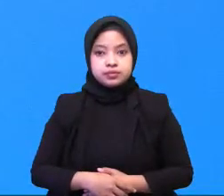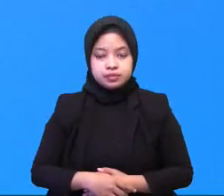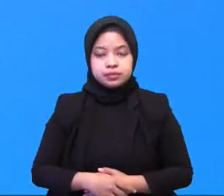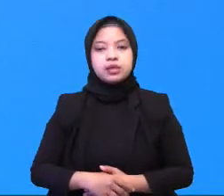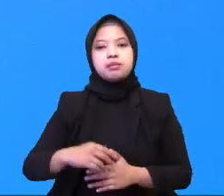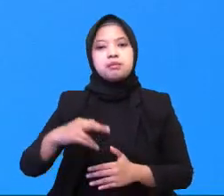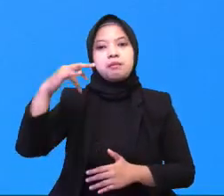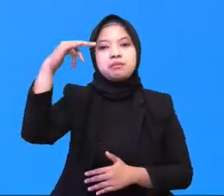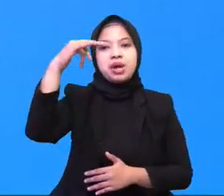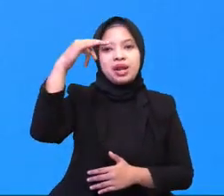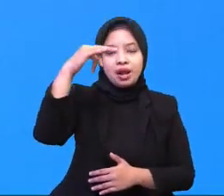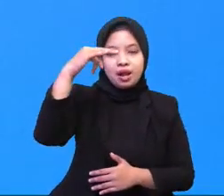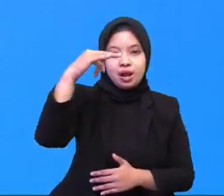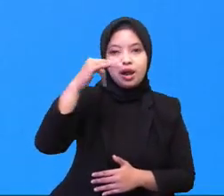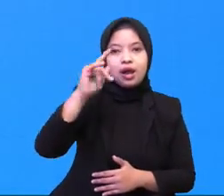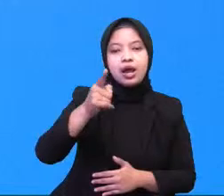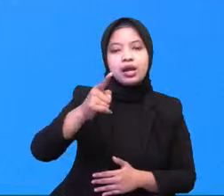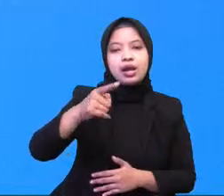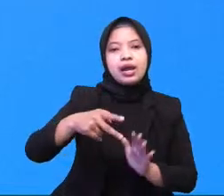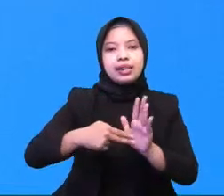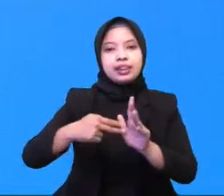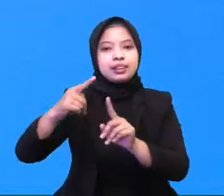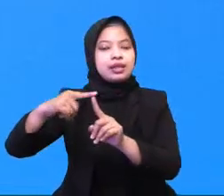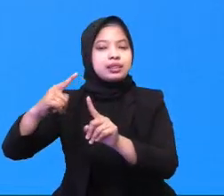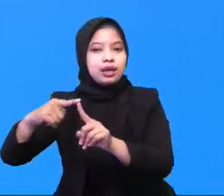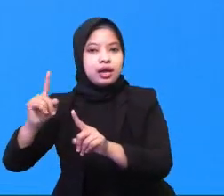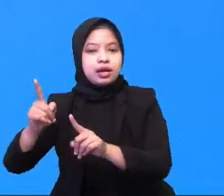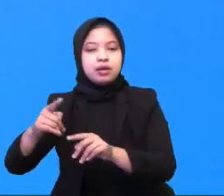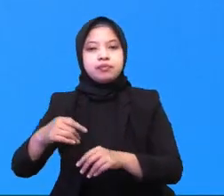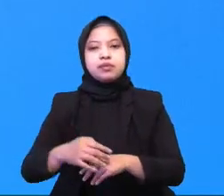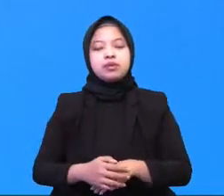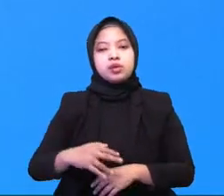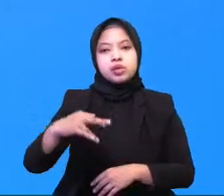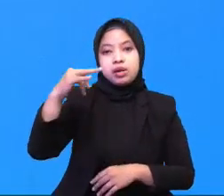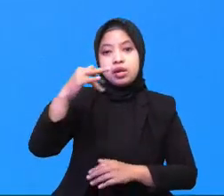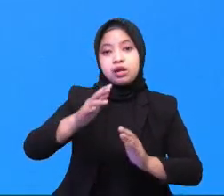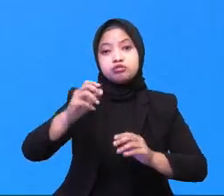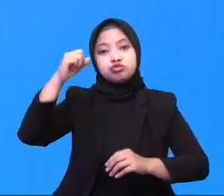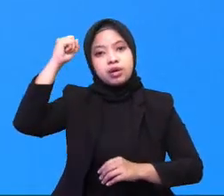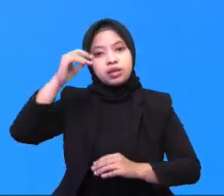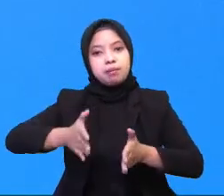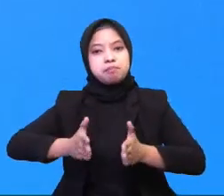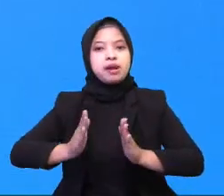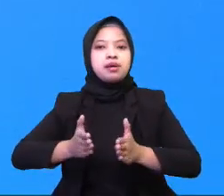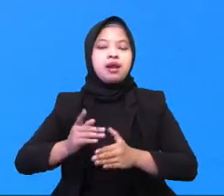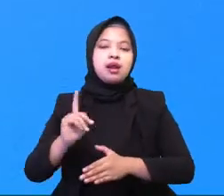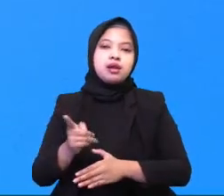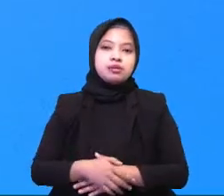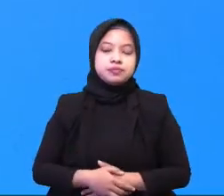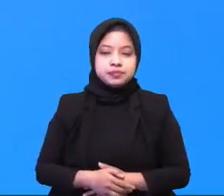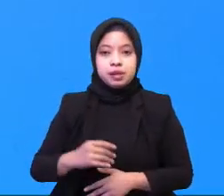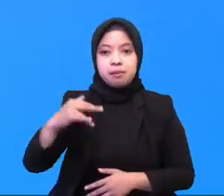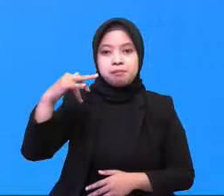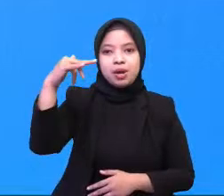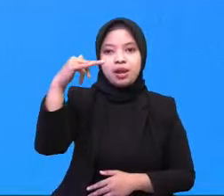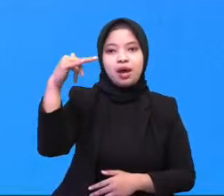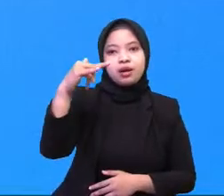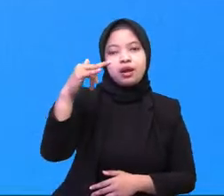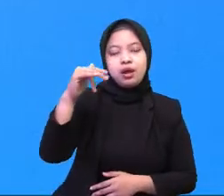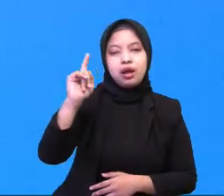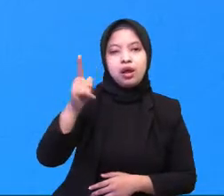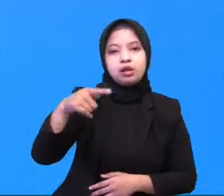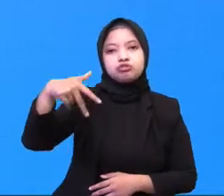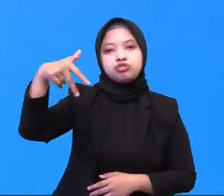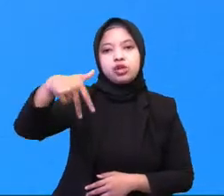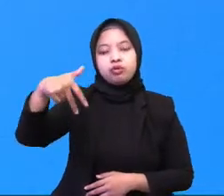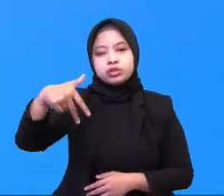Zainuddin Abdul Majid, West Nusa Tenggara, Kuala Namu, North Sumatra, Sultan Hasanuddin, South